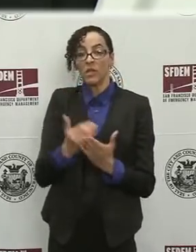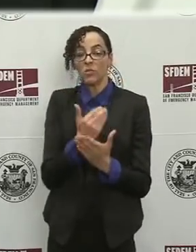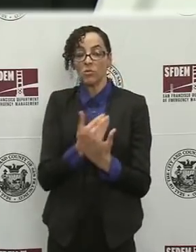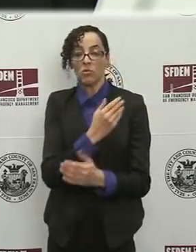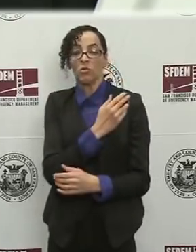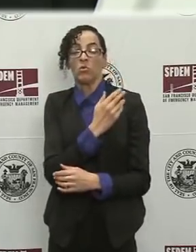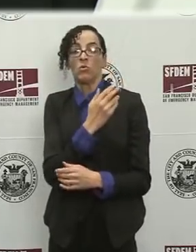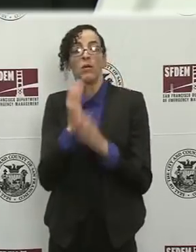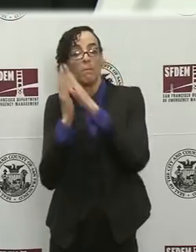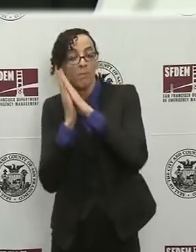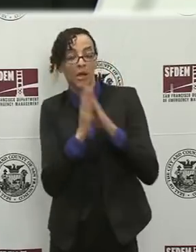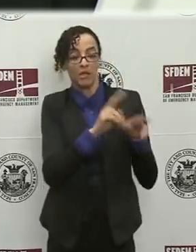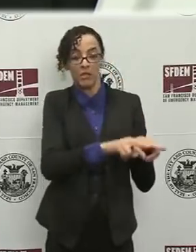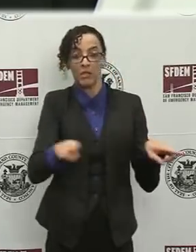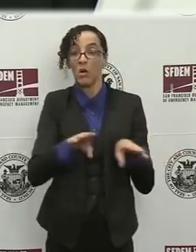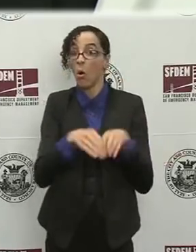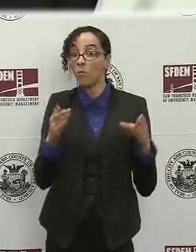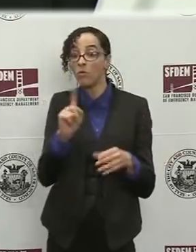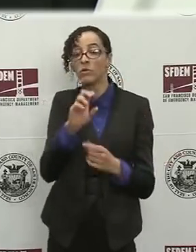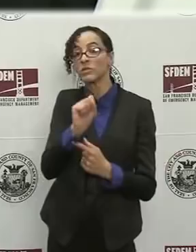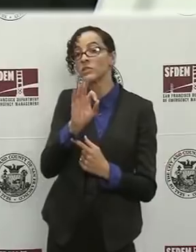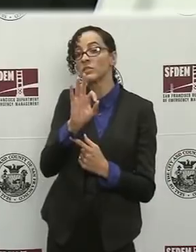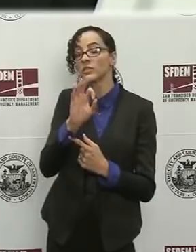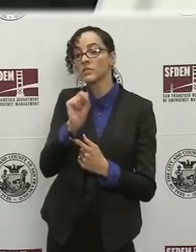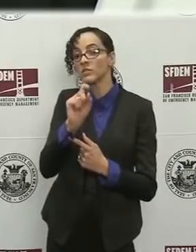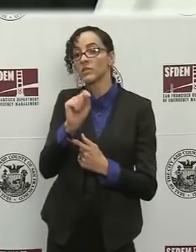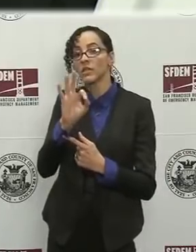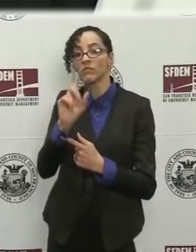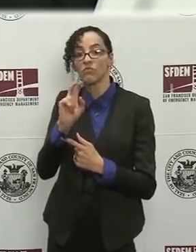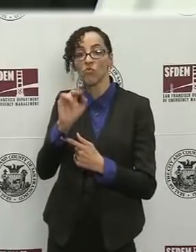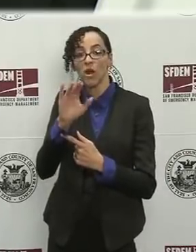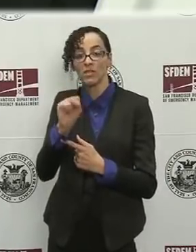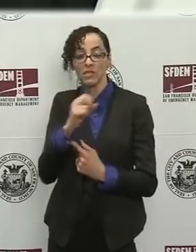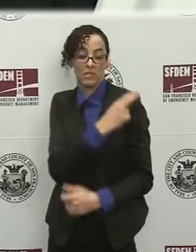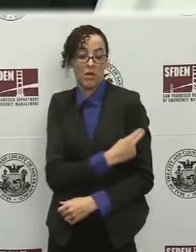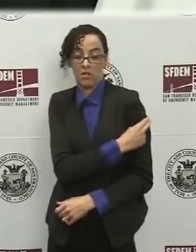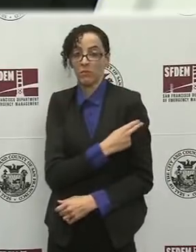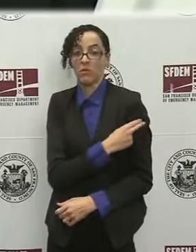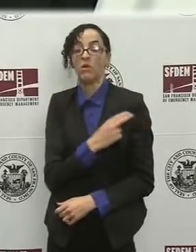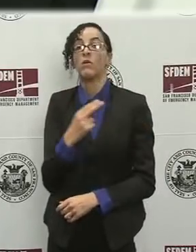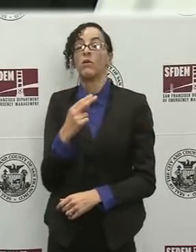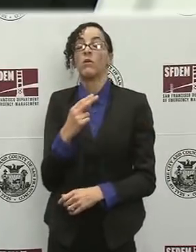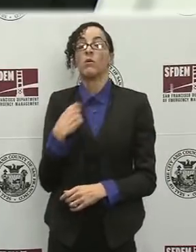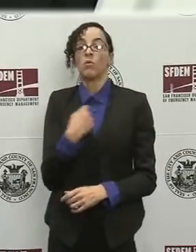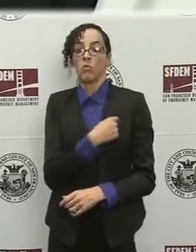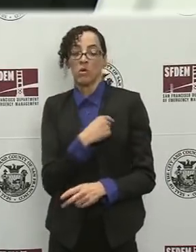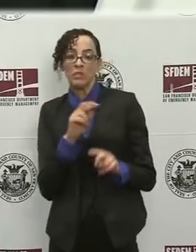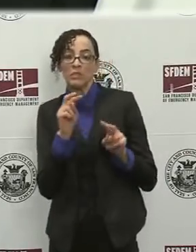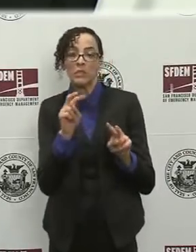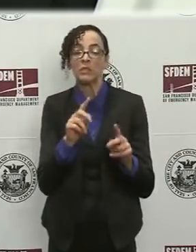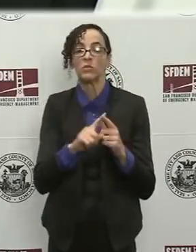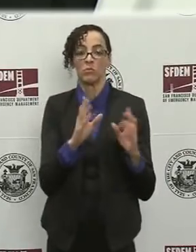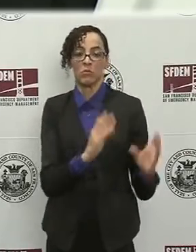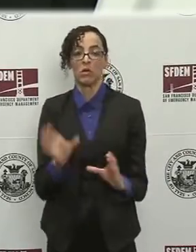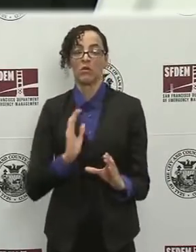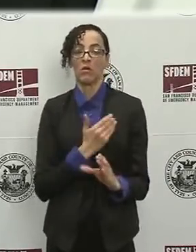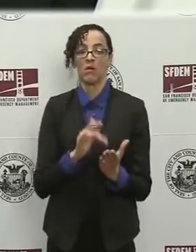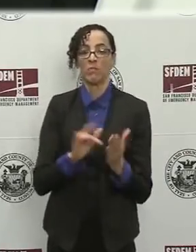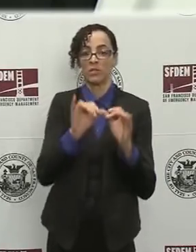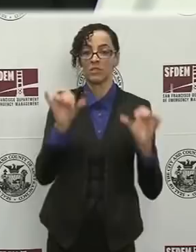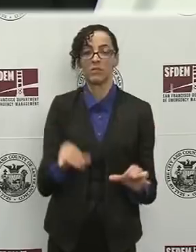today, we are continuing to do the work to prepare our medical system for the surge we all know is coming.